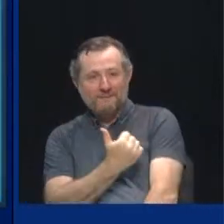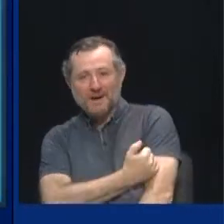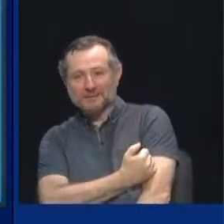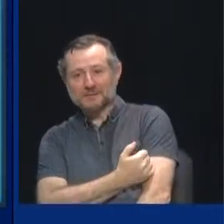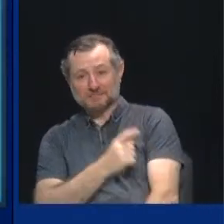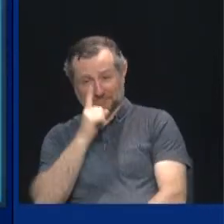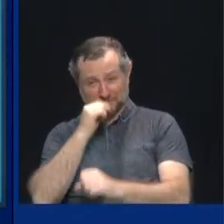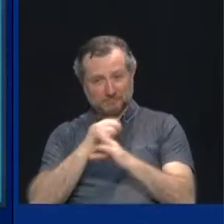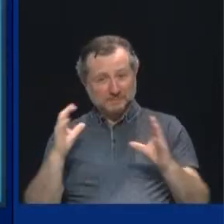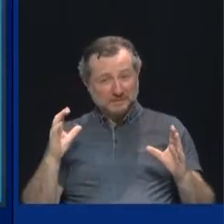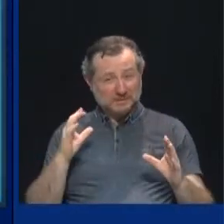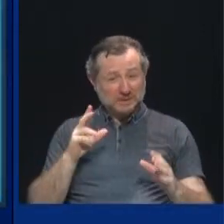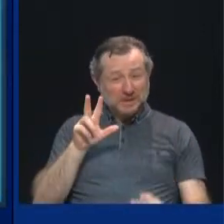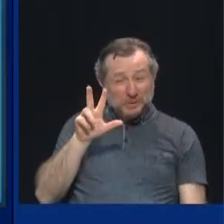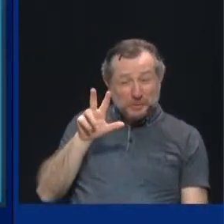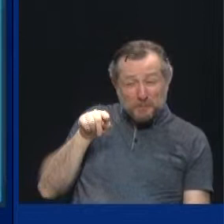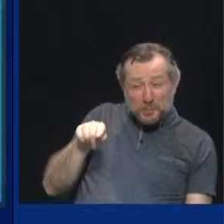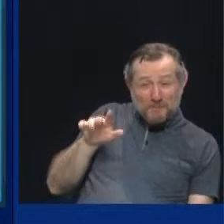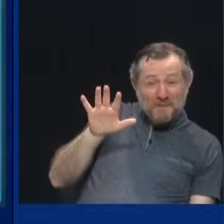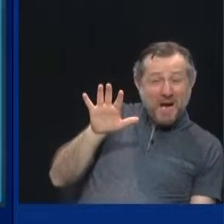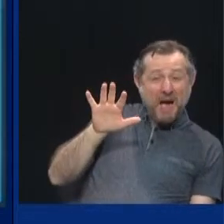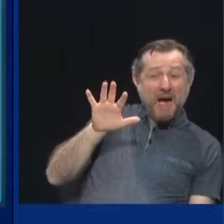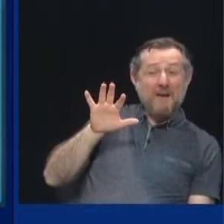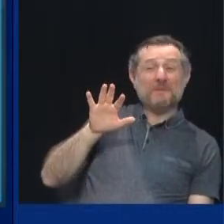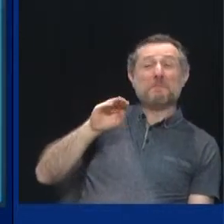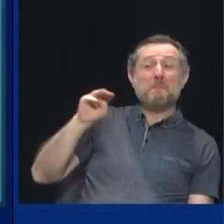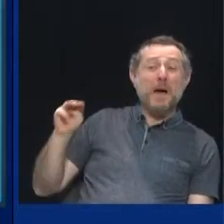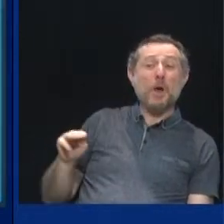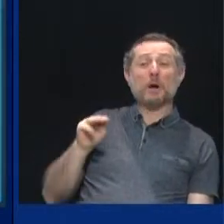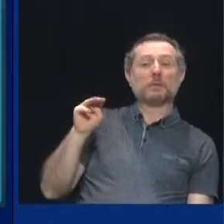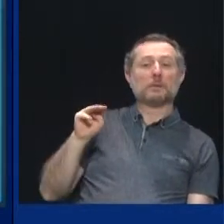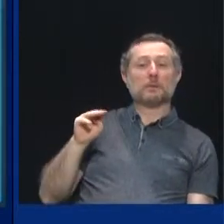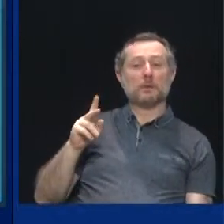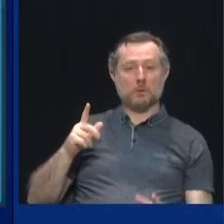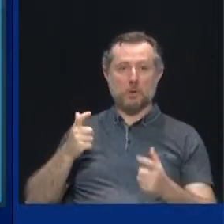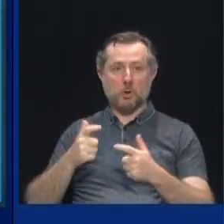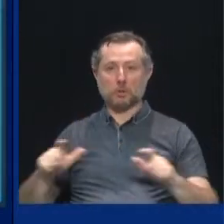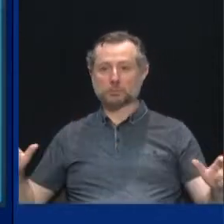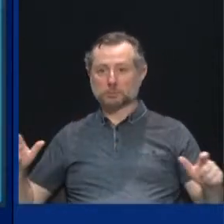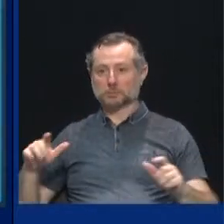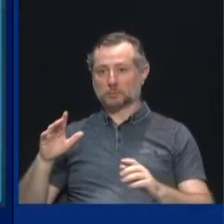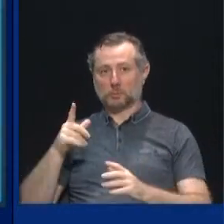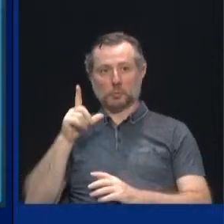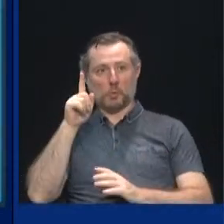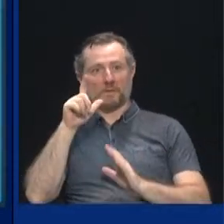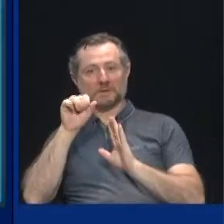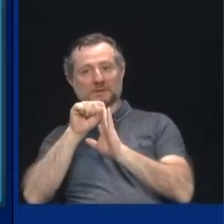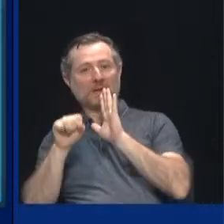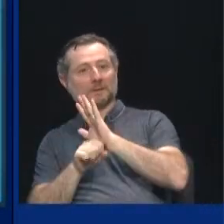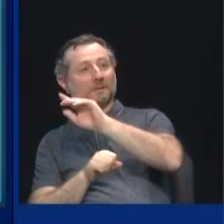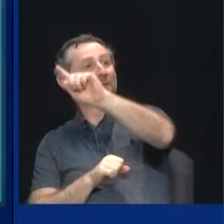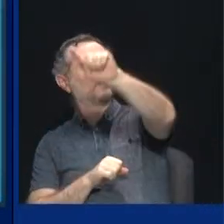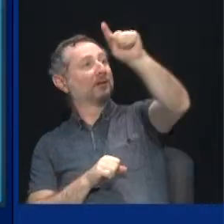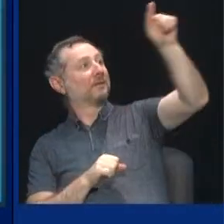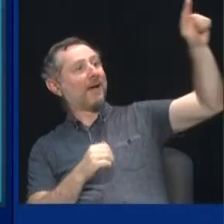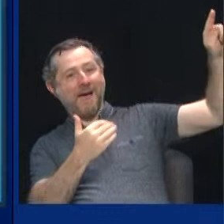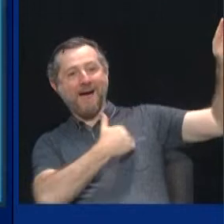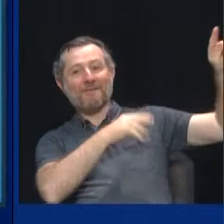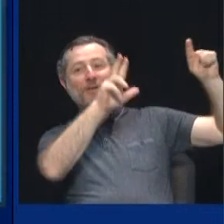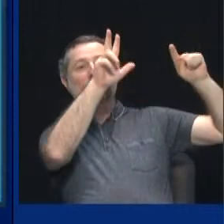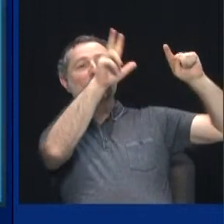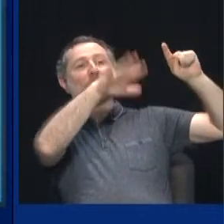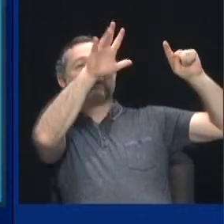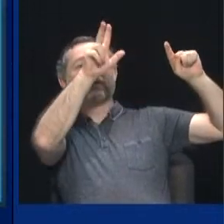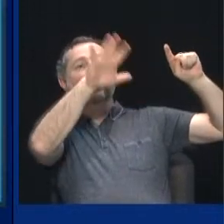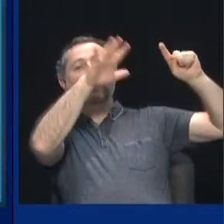people. 3.5 million is larger than 21 states' total population. Think